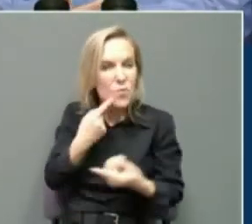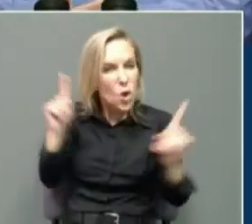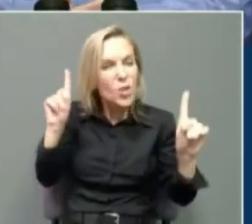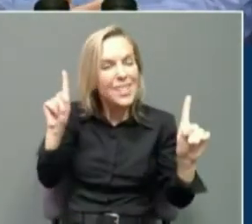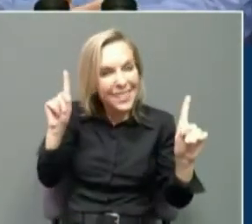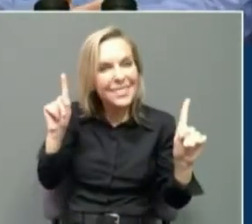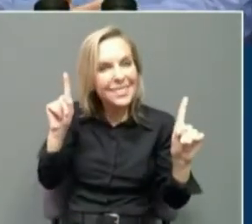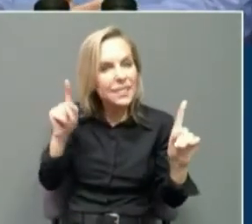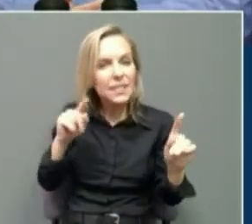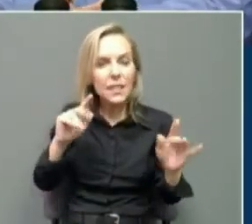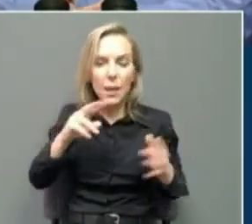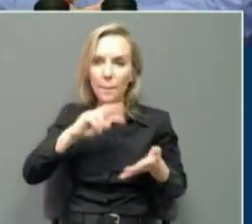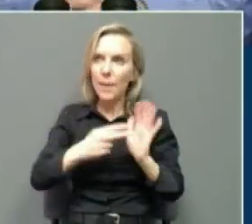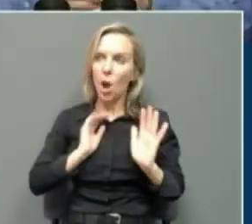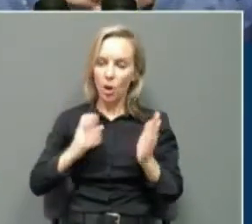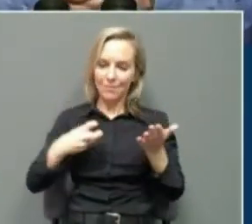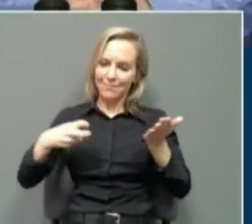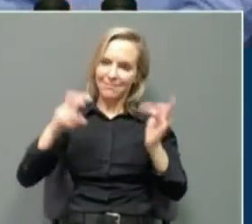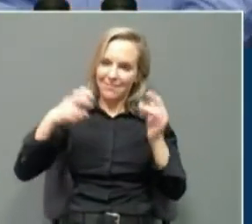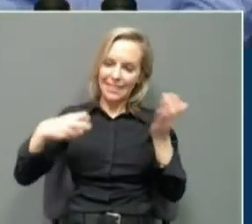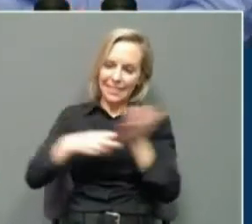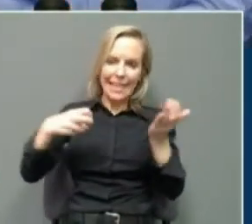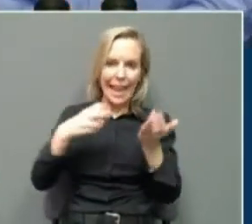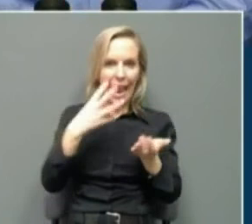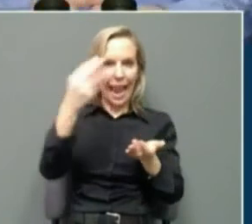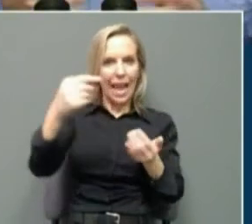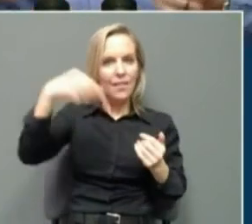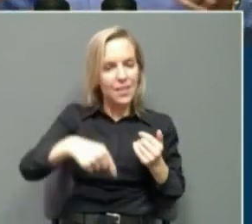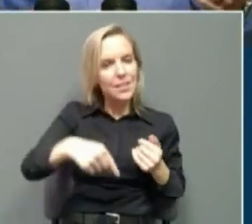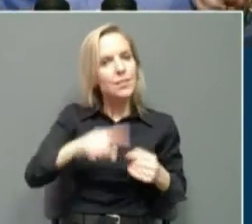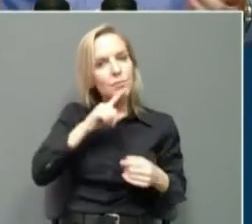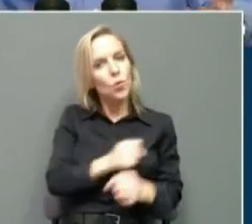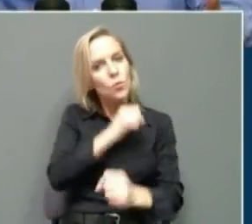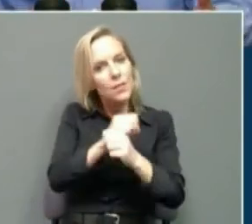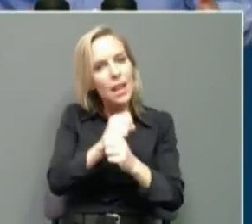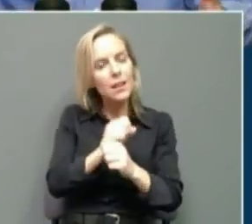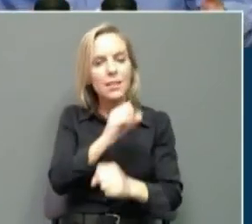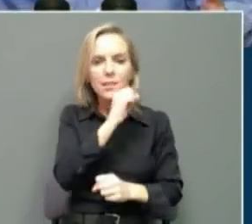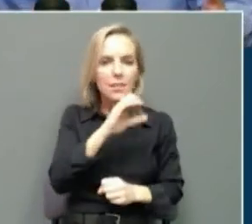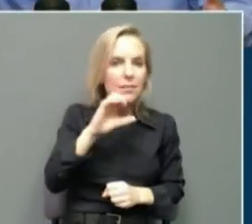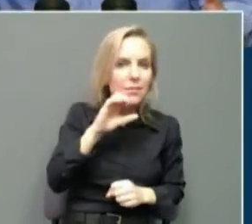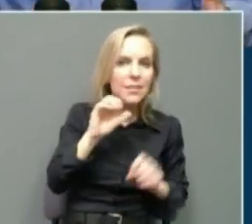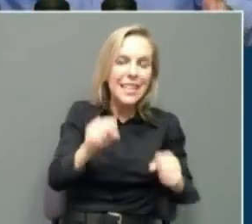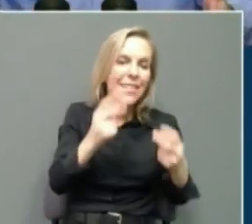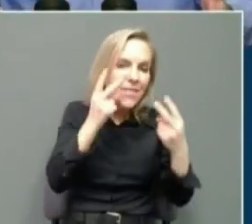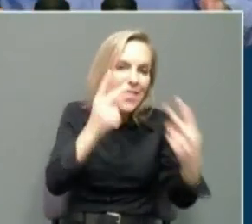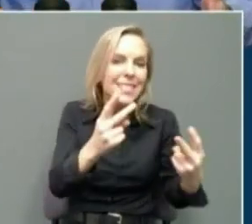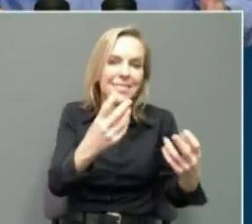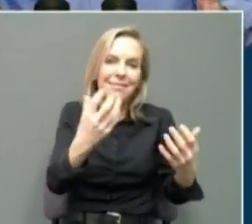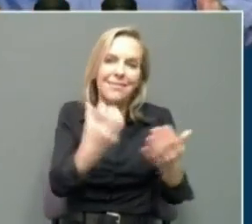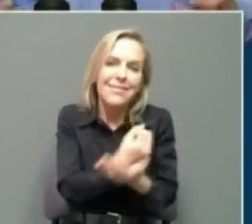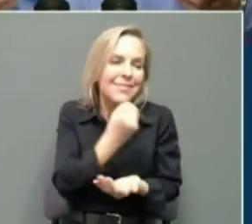this, and they are our ticket to protecting our seniors, being able to go see them in these centers.